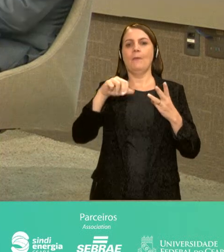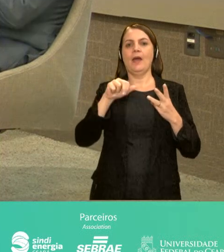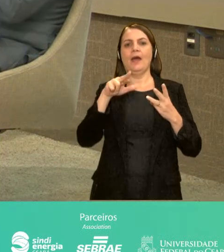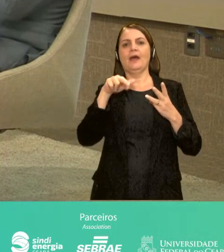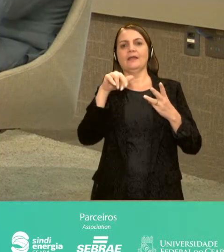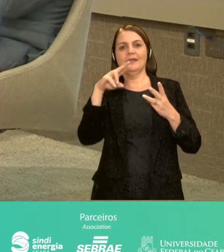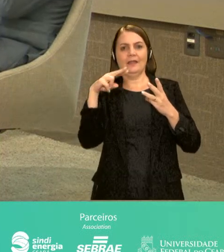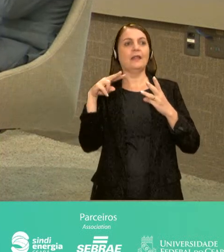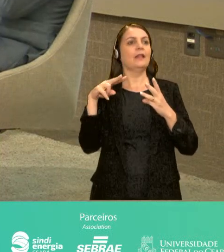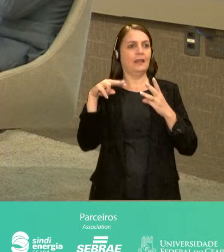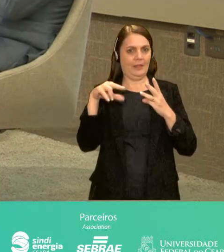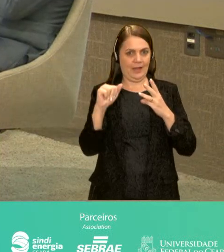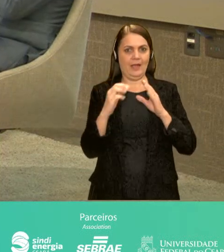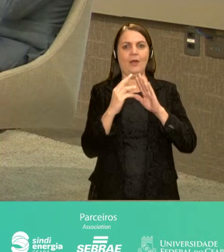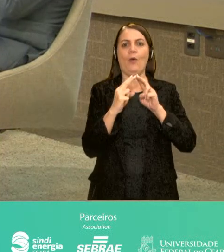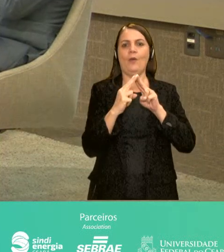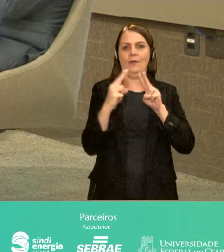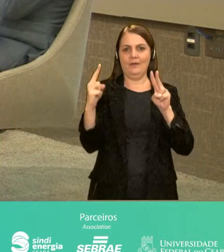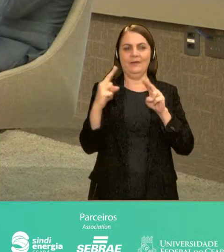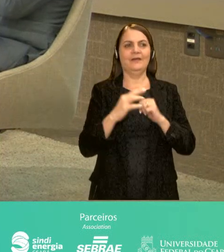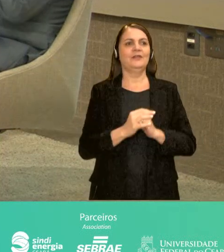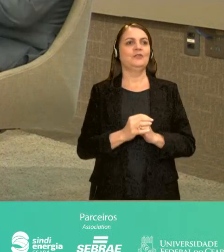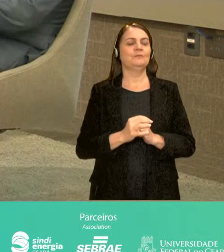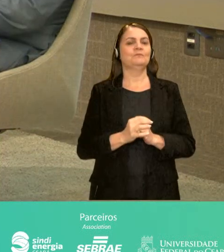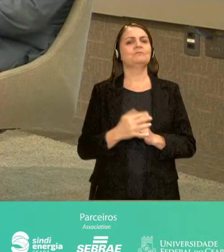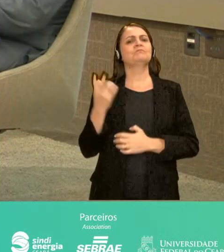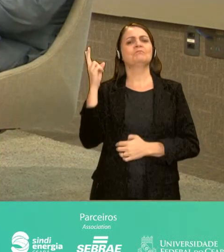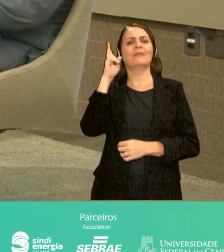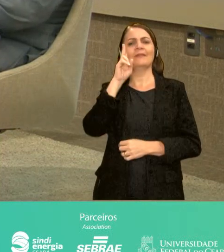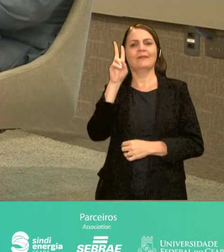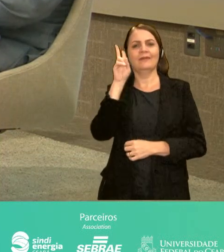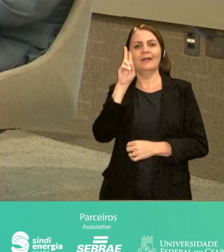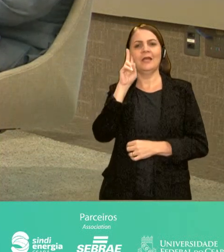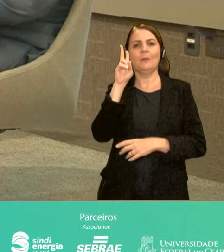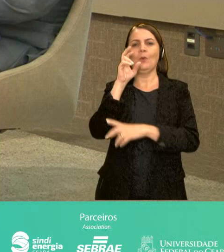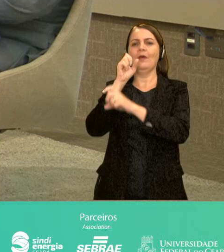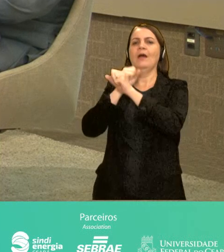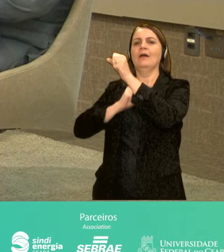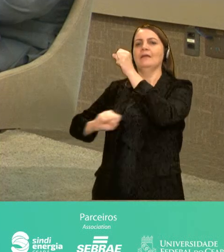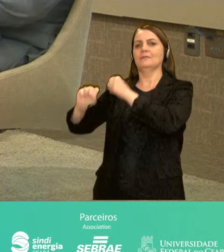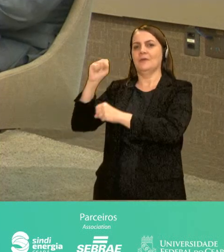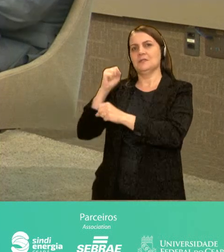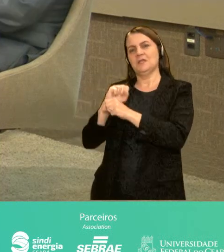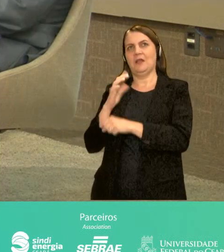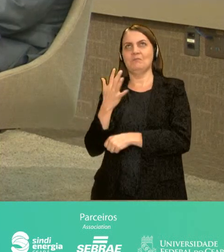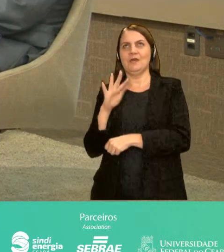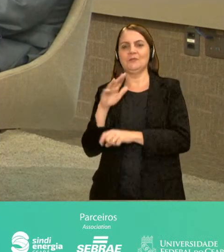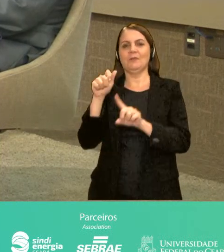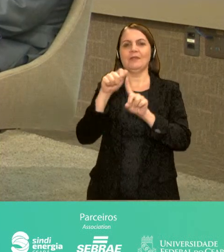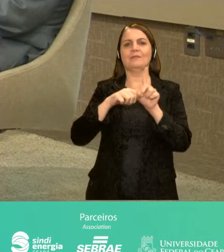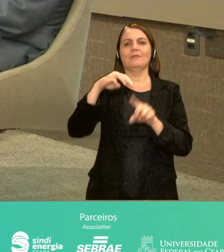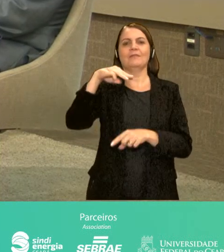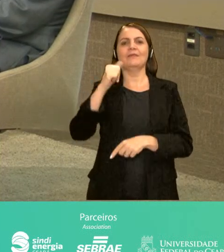Lopes, those who are online with us. I remember last year, I believe in March,